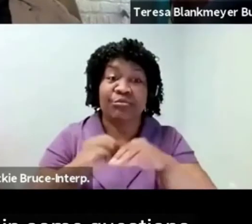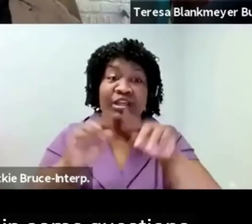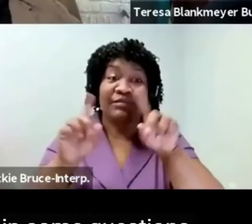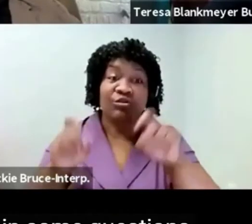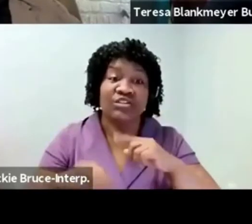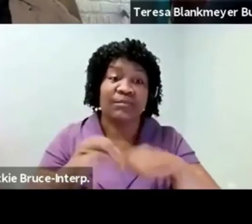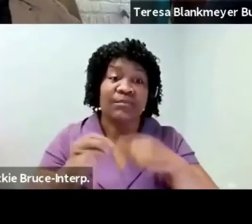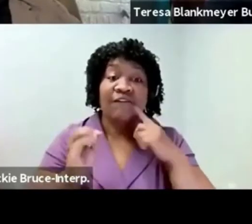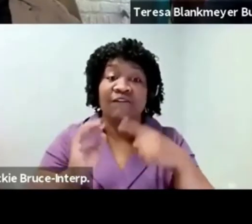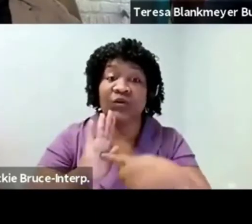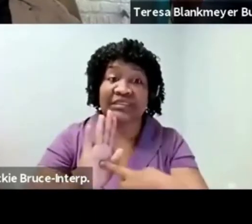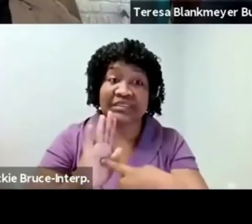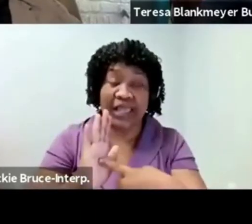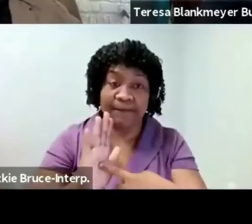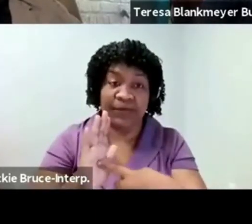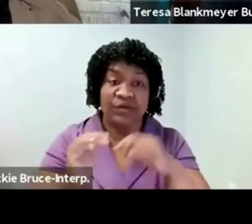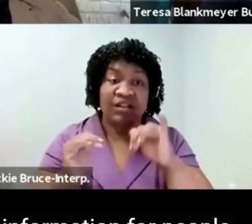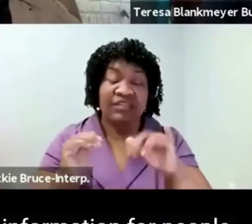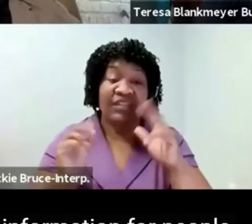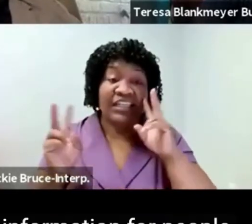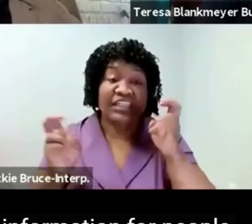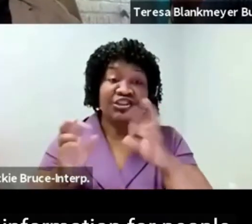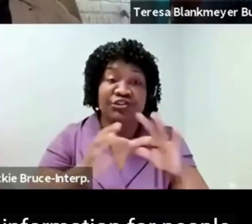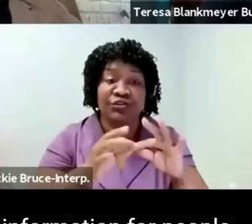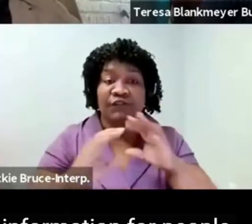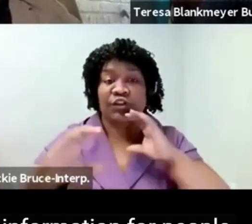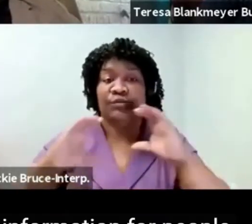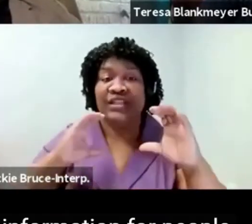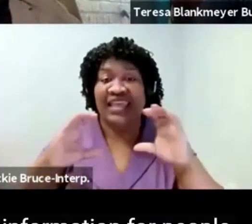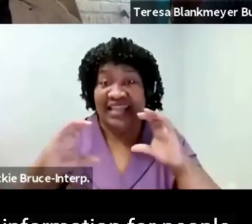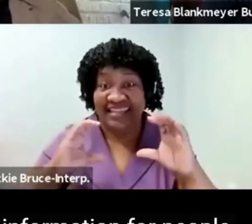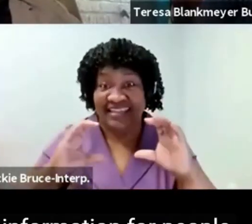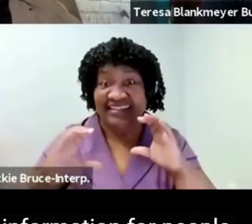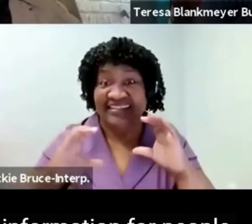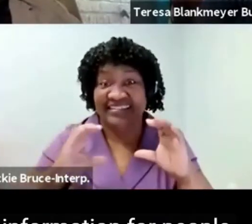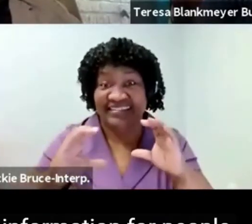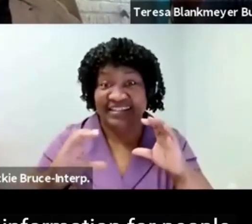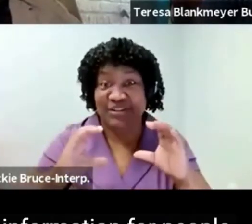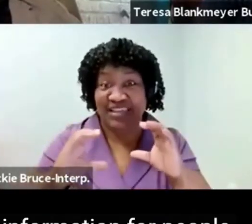for example, the issue of communicating